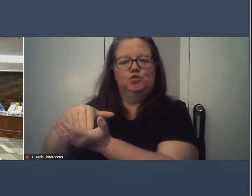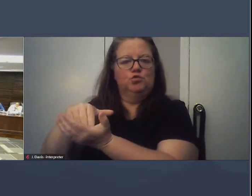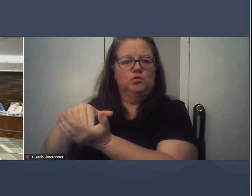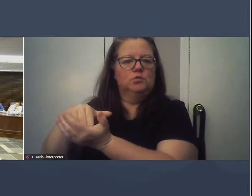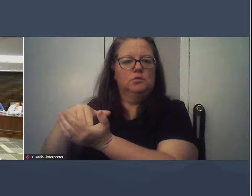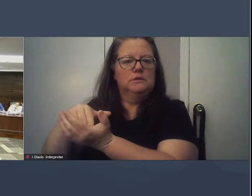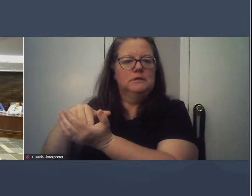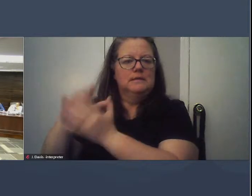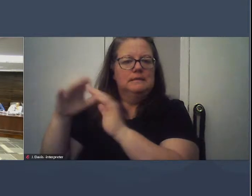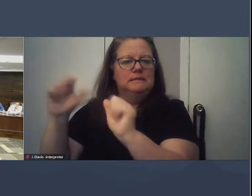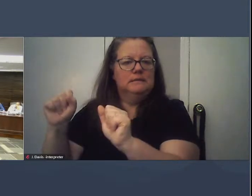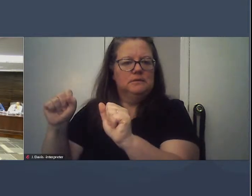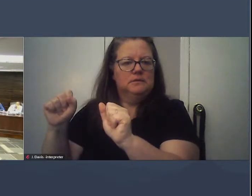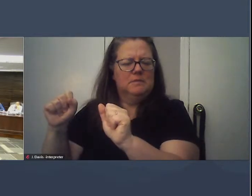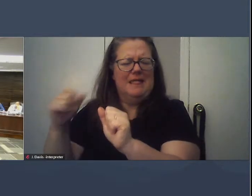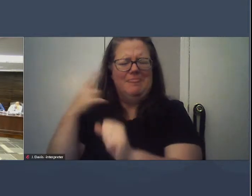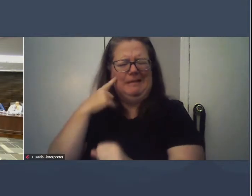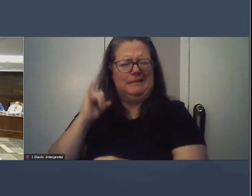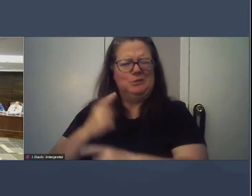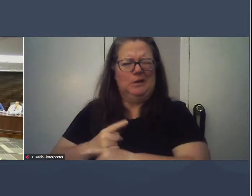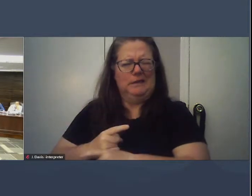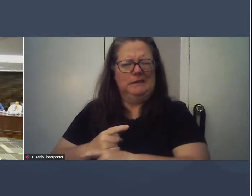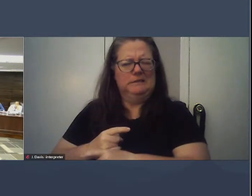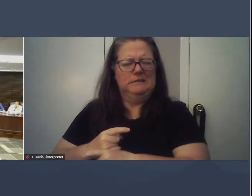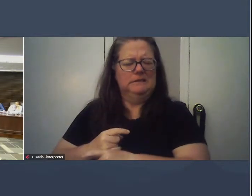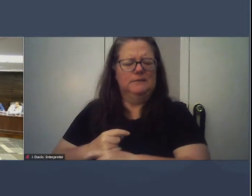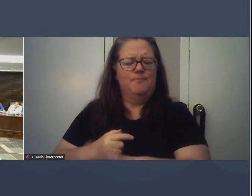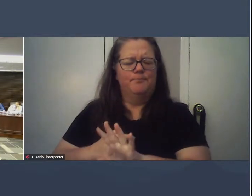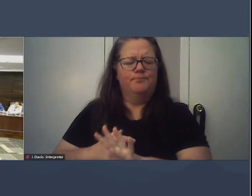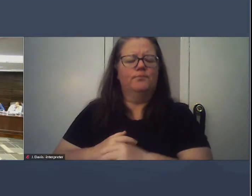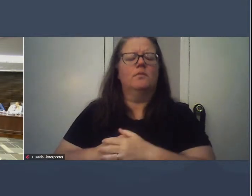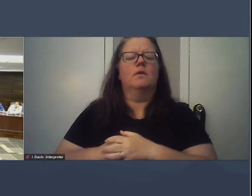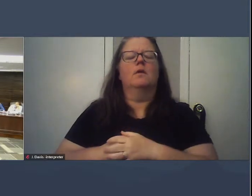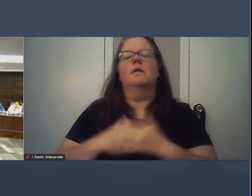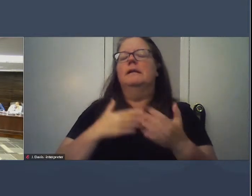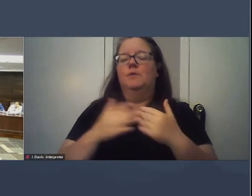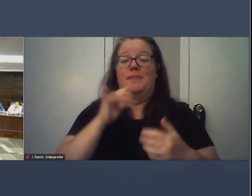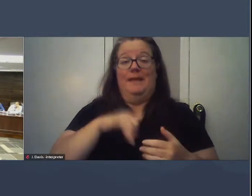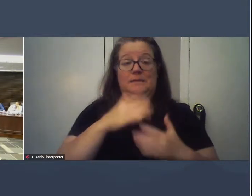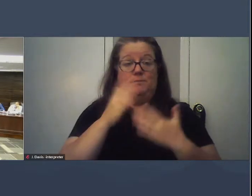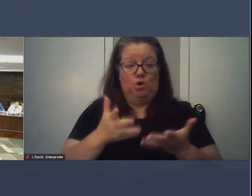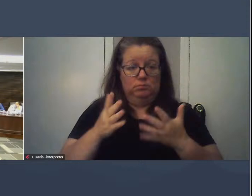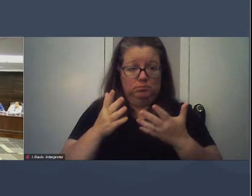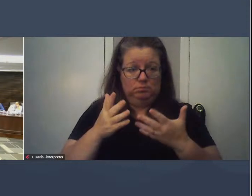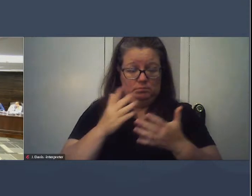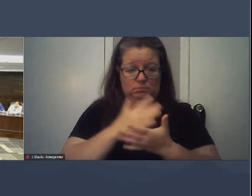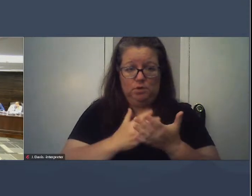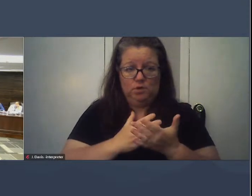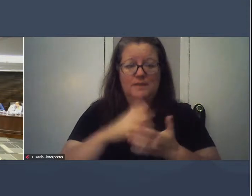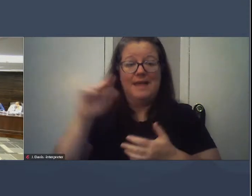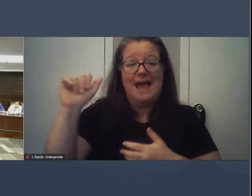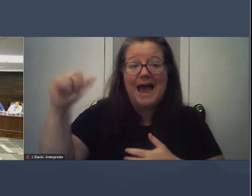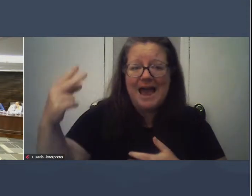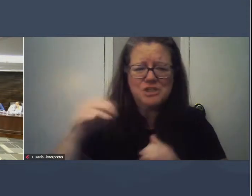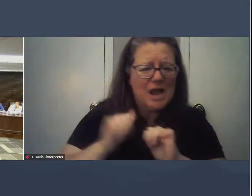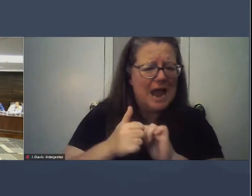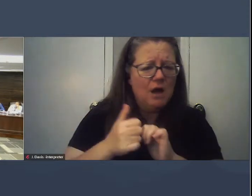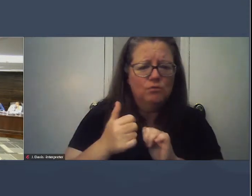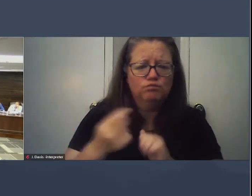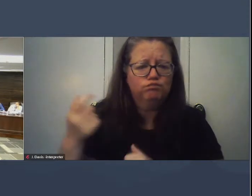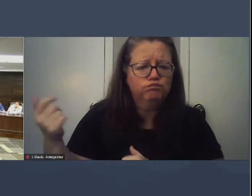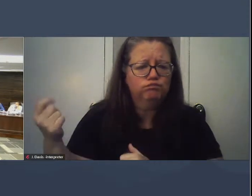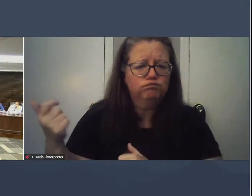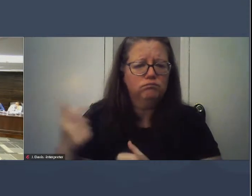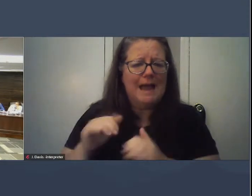that. Someone correct me if I'm wrong on that. That's great. Okay, so that's that part. Do you have another piece? The ash. The ash goes to